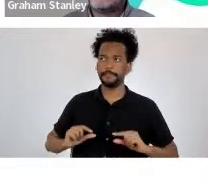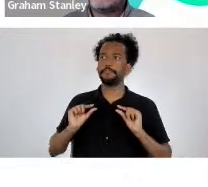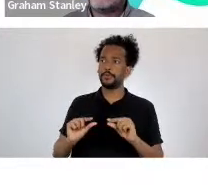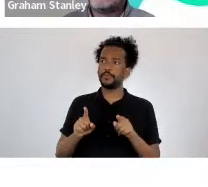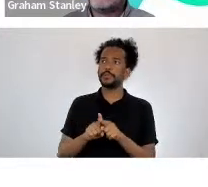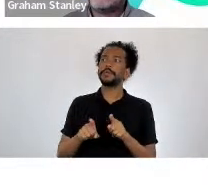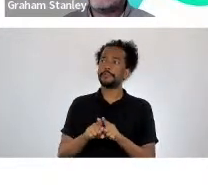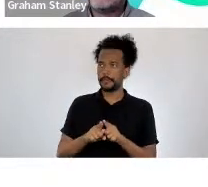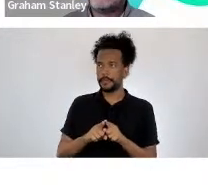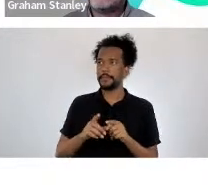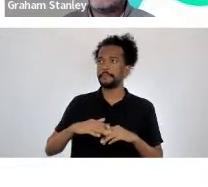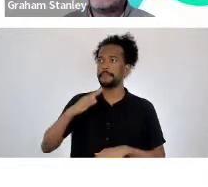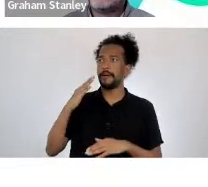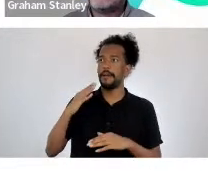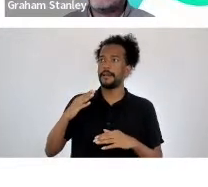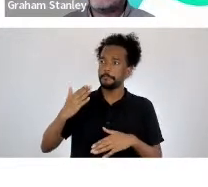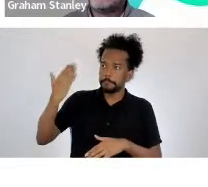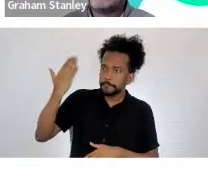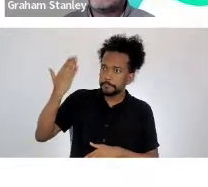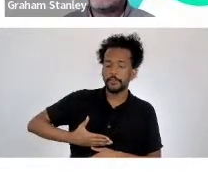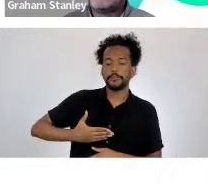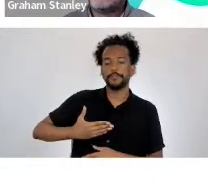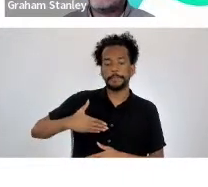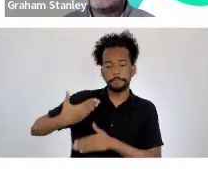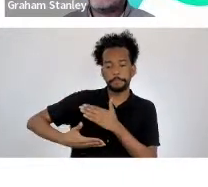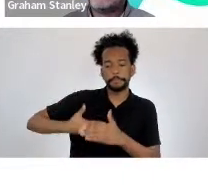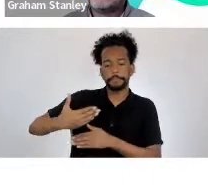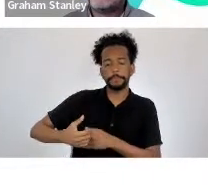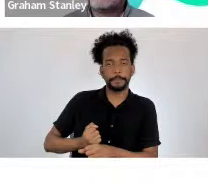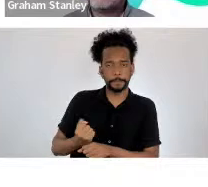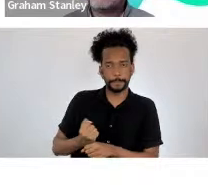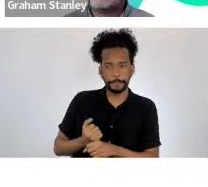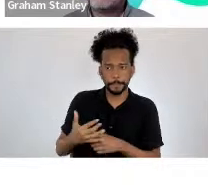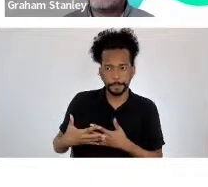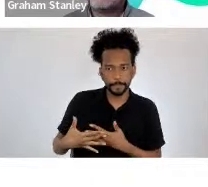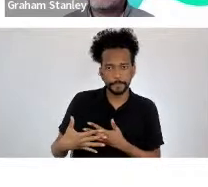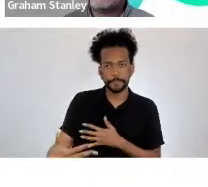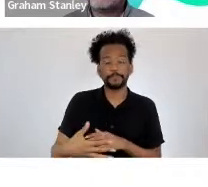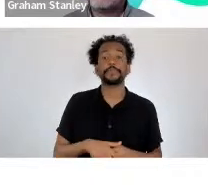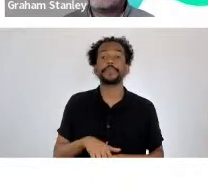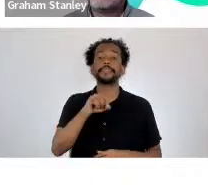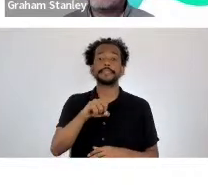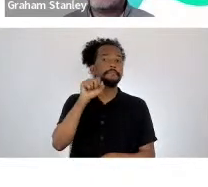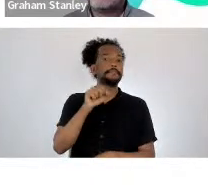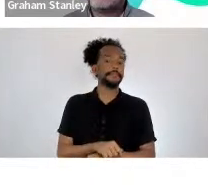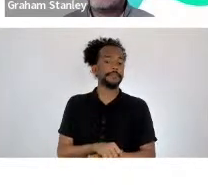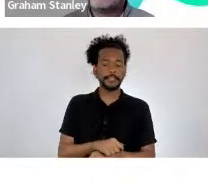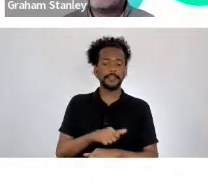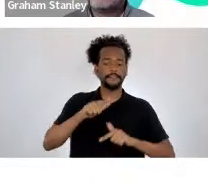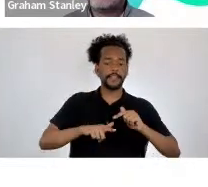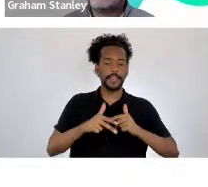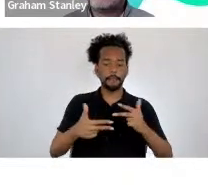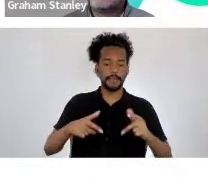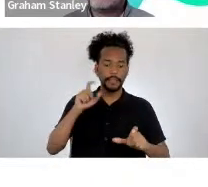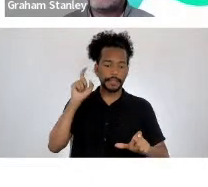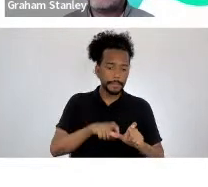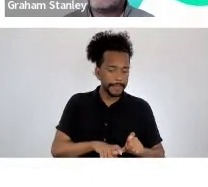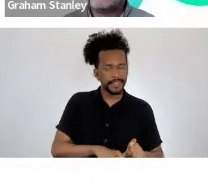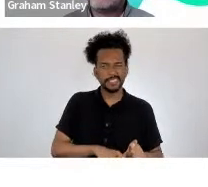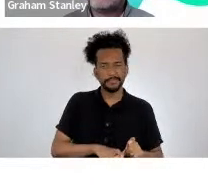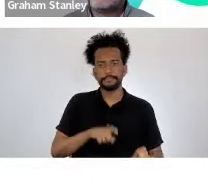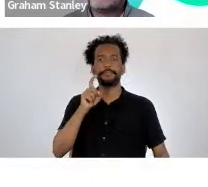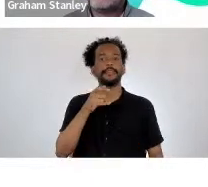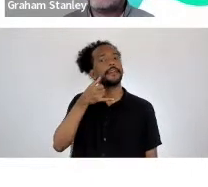gains persist when the tools are taken away or independent of such tools. We also need accessible